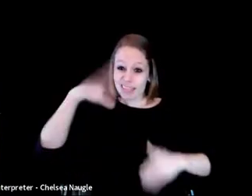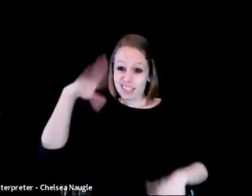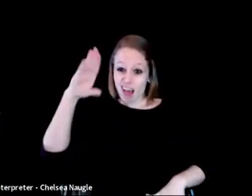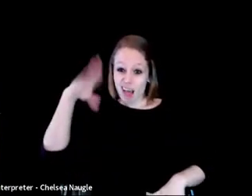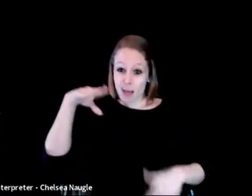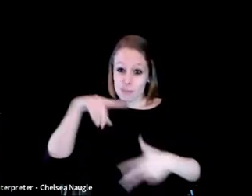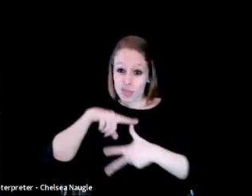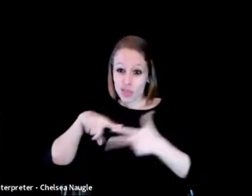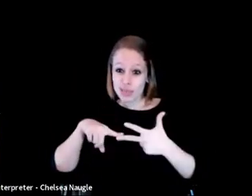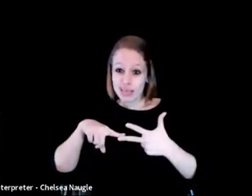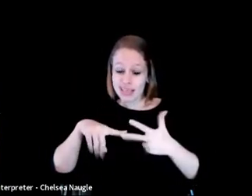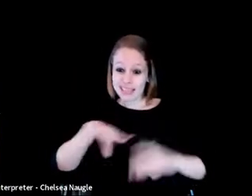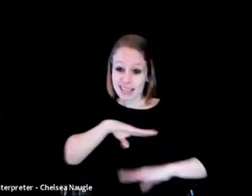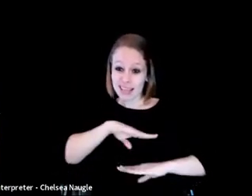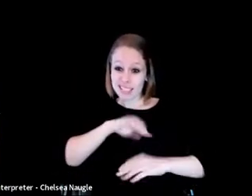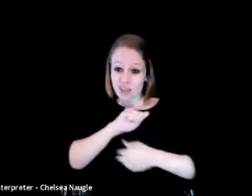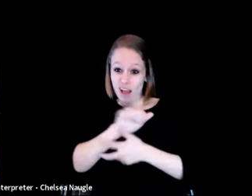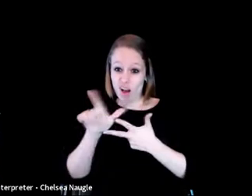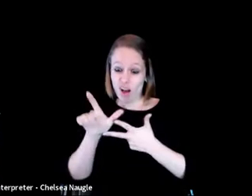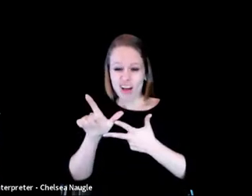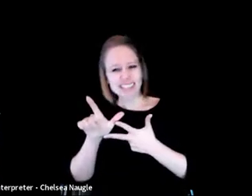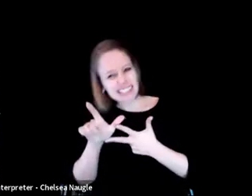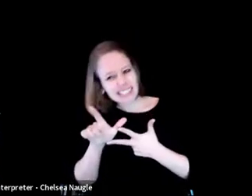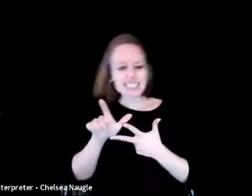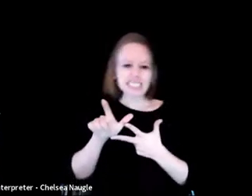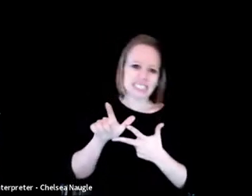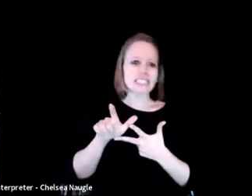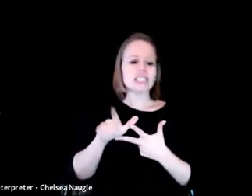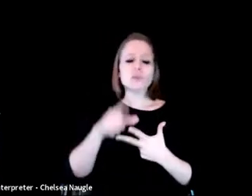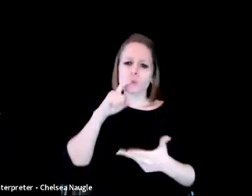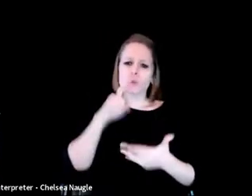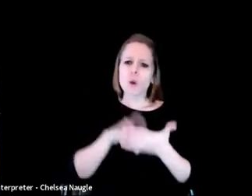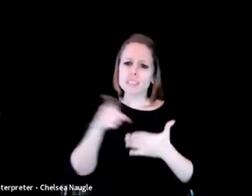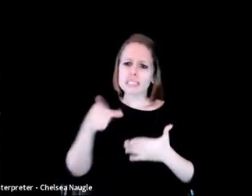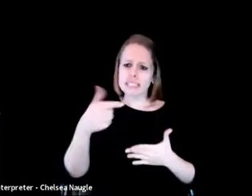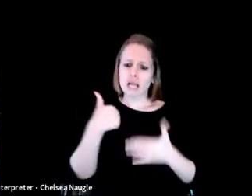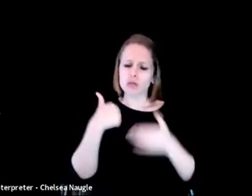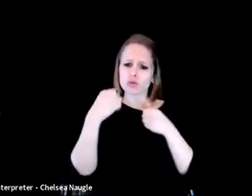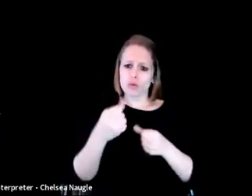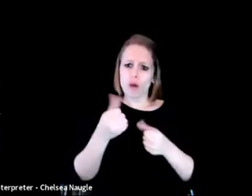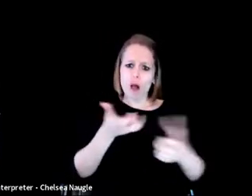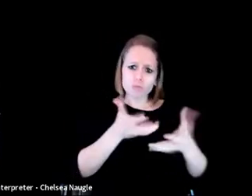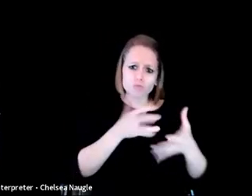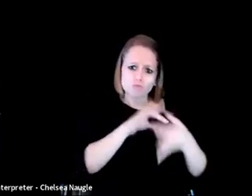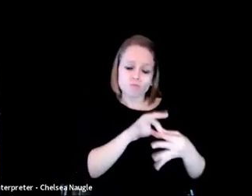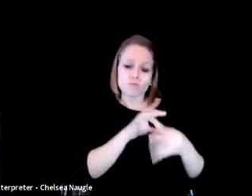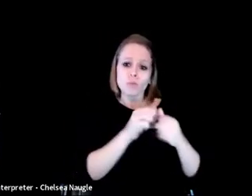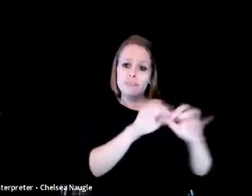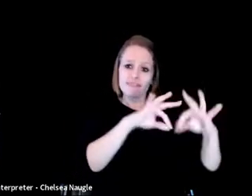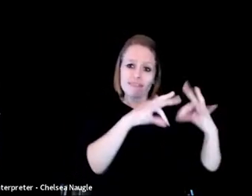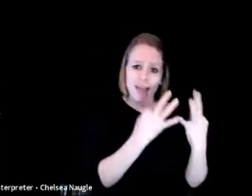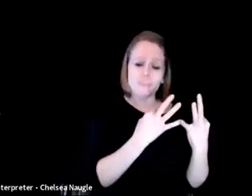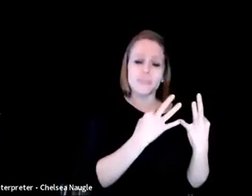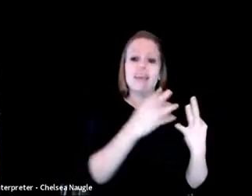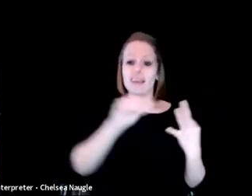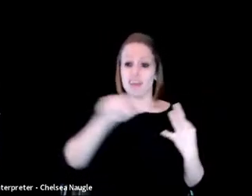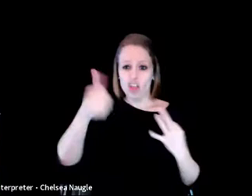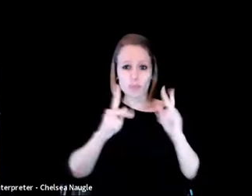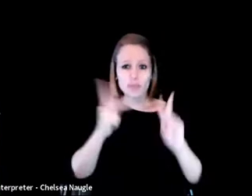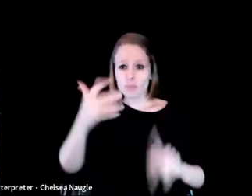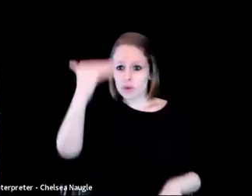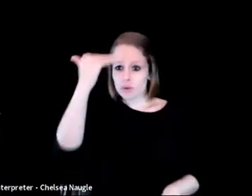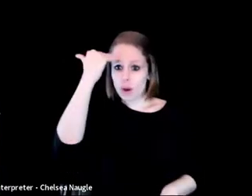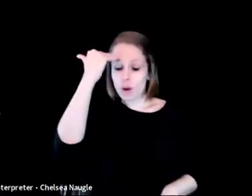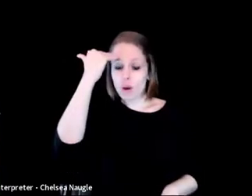saw, Paul, there's a lot of social emotional connection with his family, and you see it with other people that he's familiar with. He was definitely